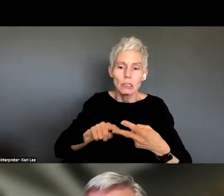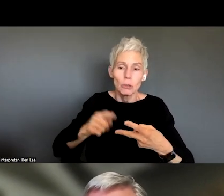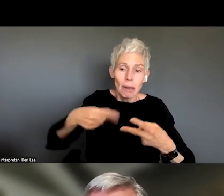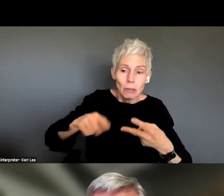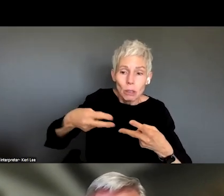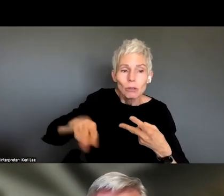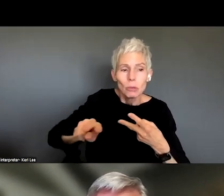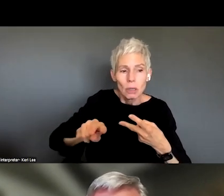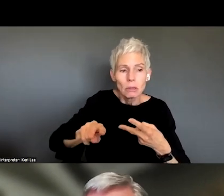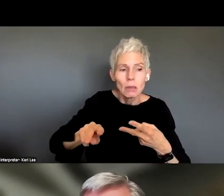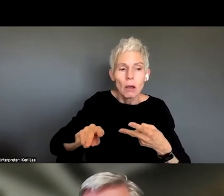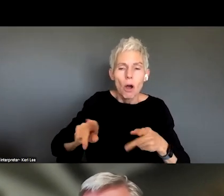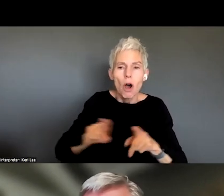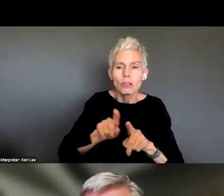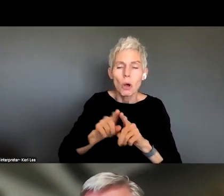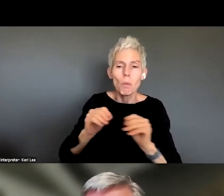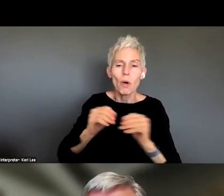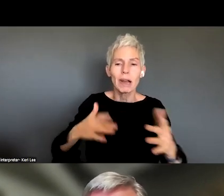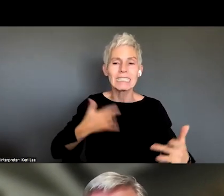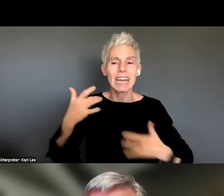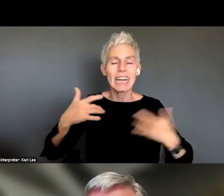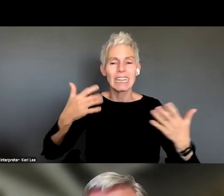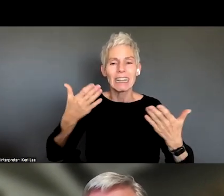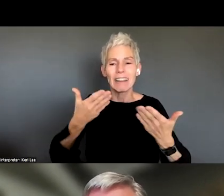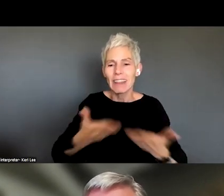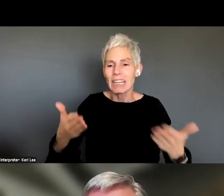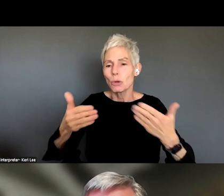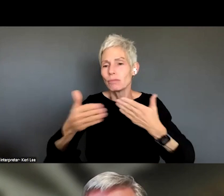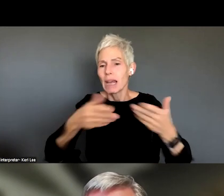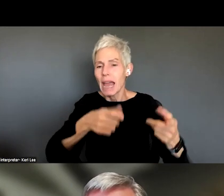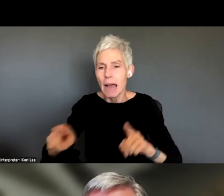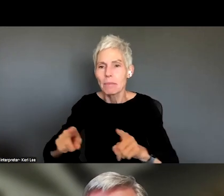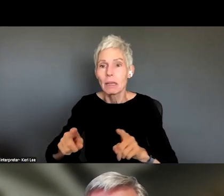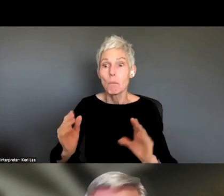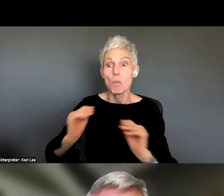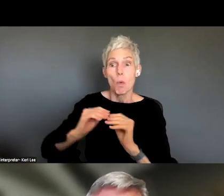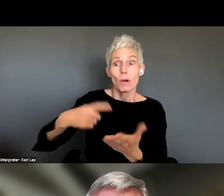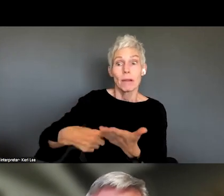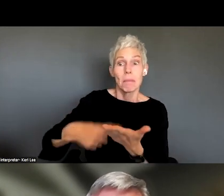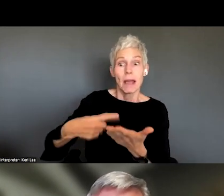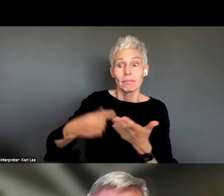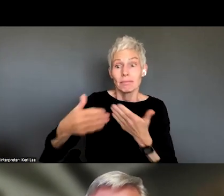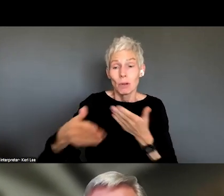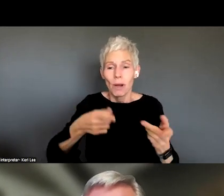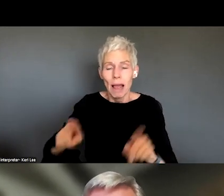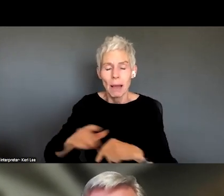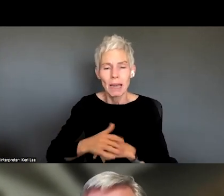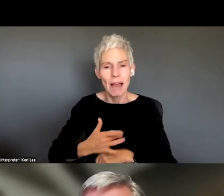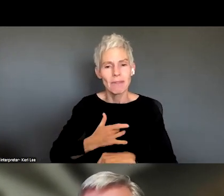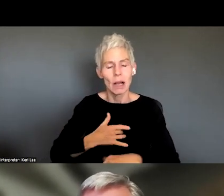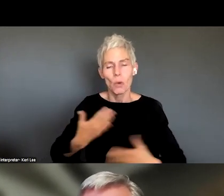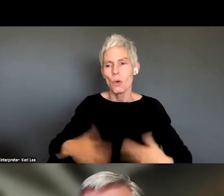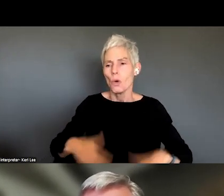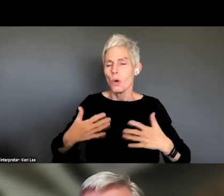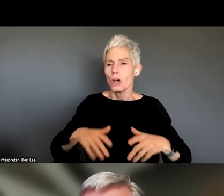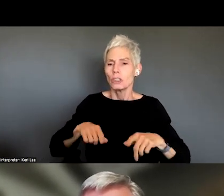as well as some exciting things about this upcoming year. We're going to have an increased amount of debates. I feel like there was so much commentary in the